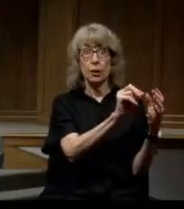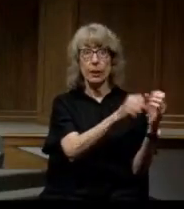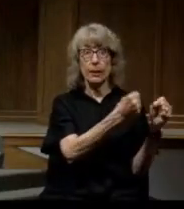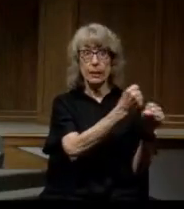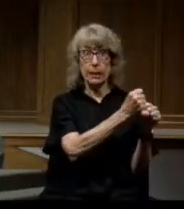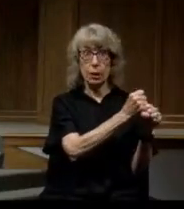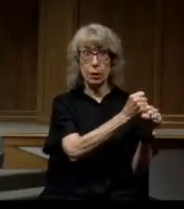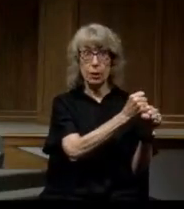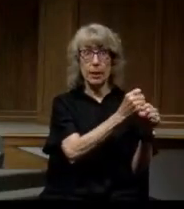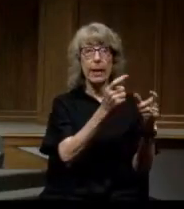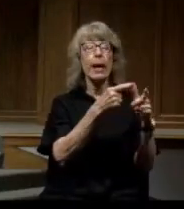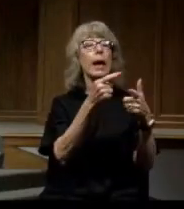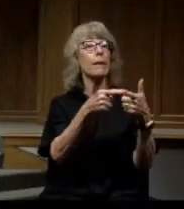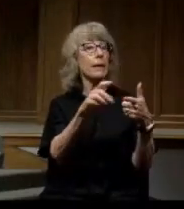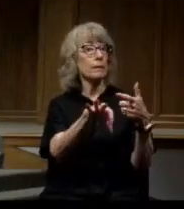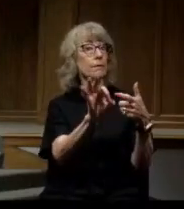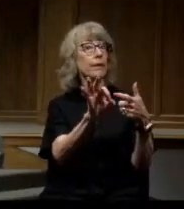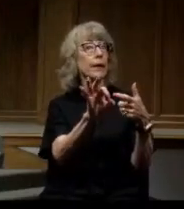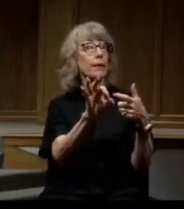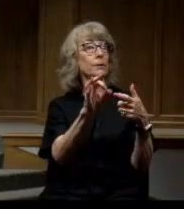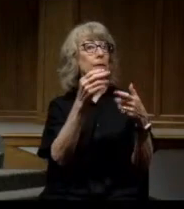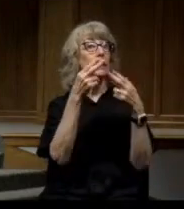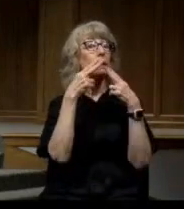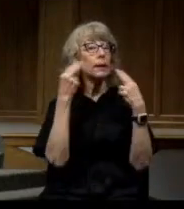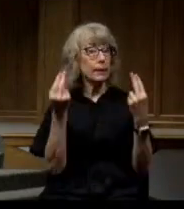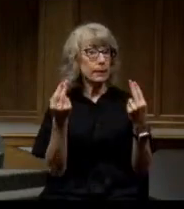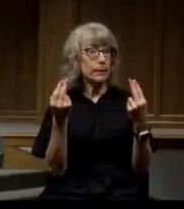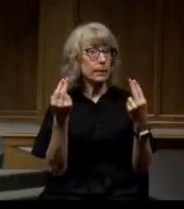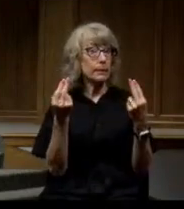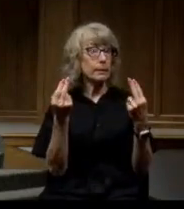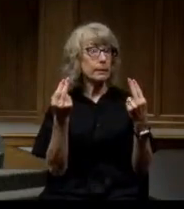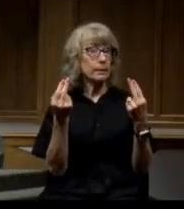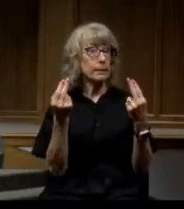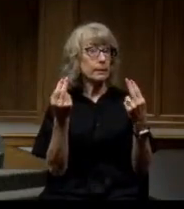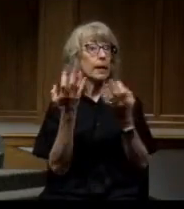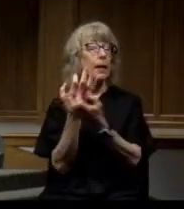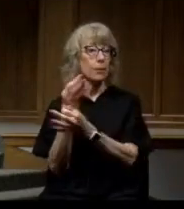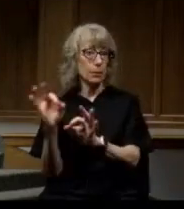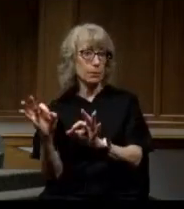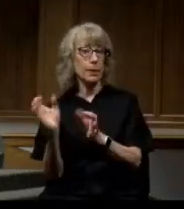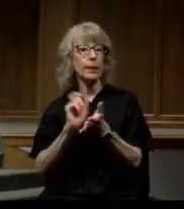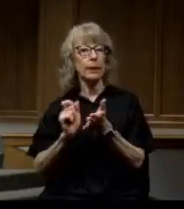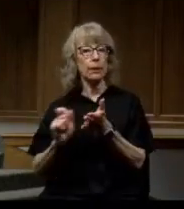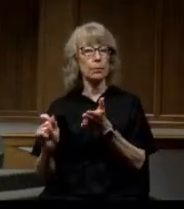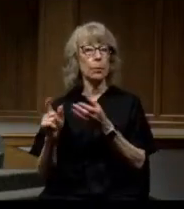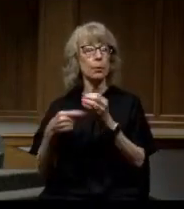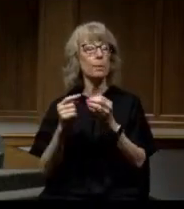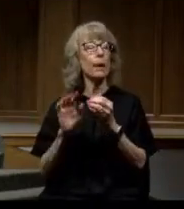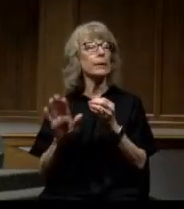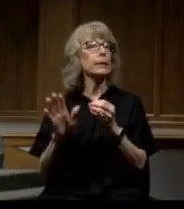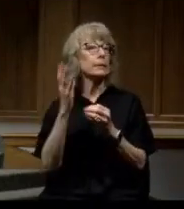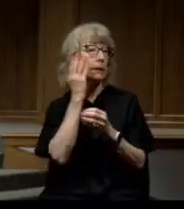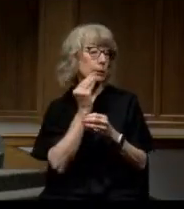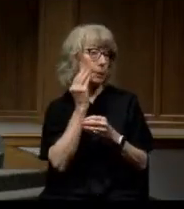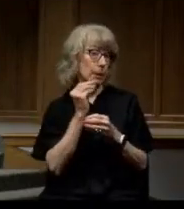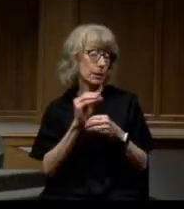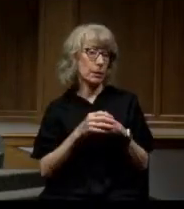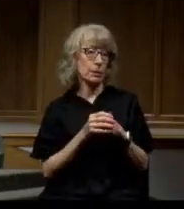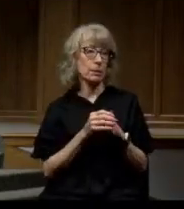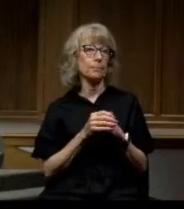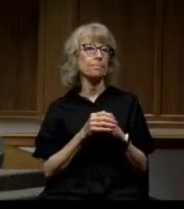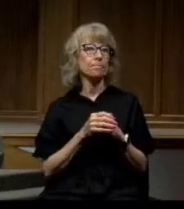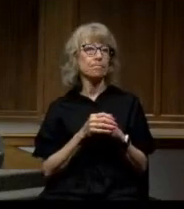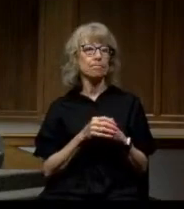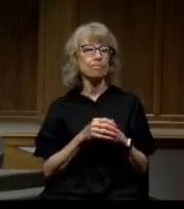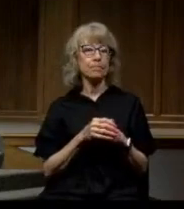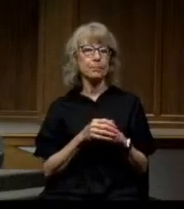found innocent, and he was released after 30 years. So he wrote a book about his experience. There's